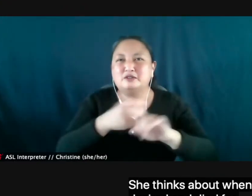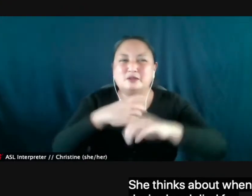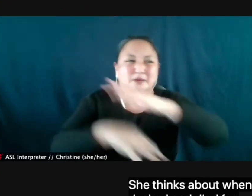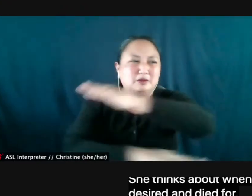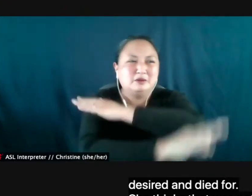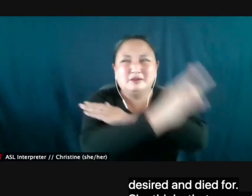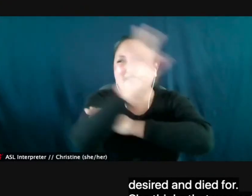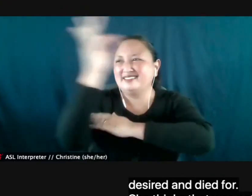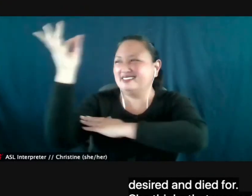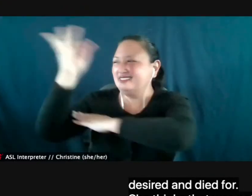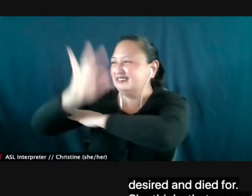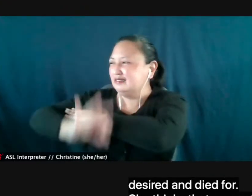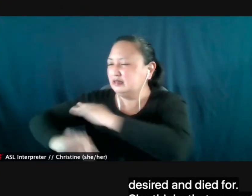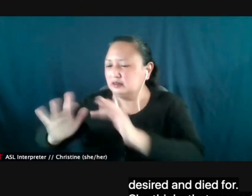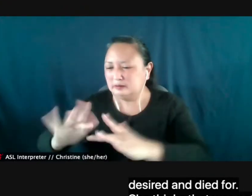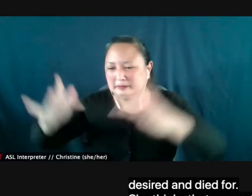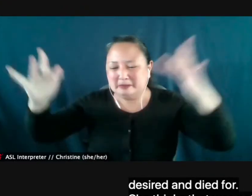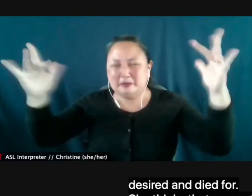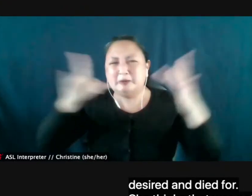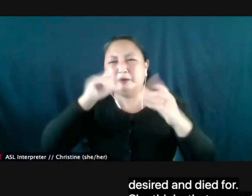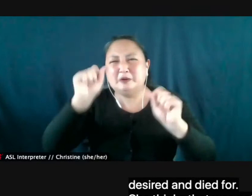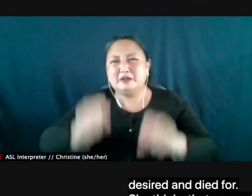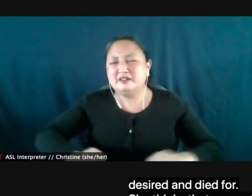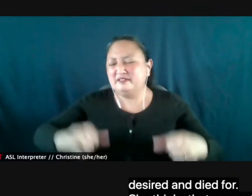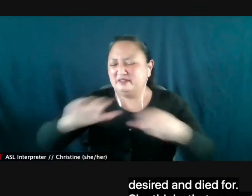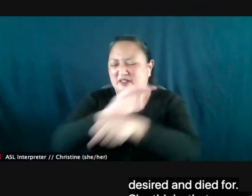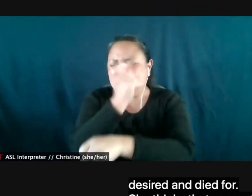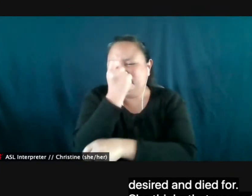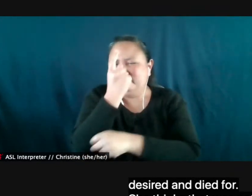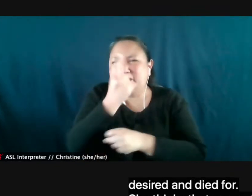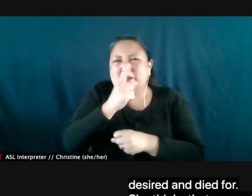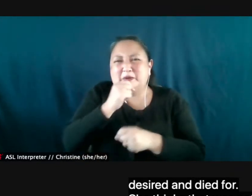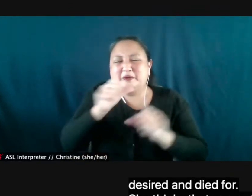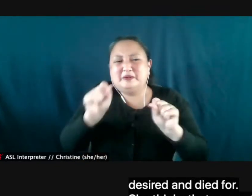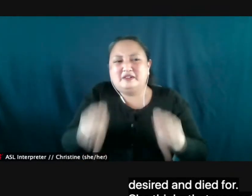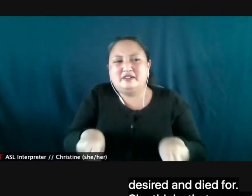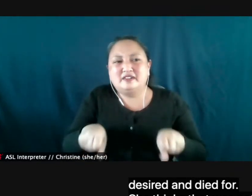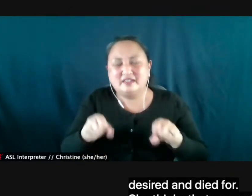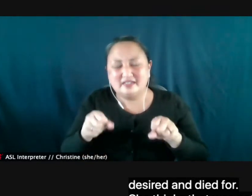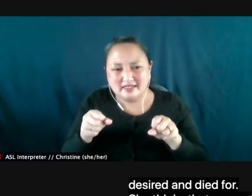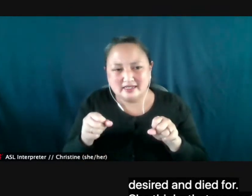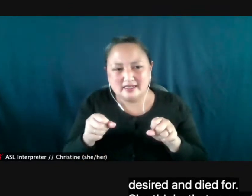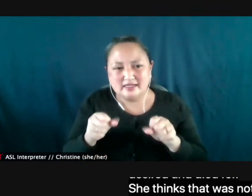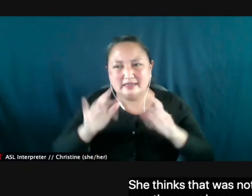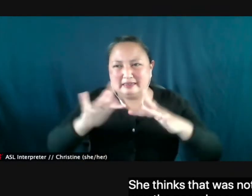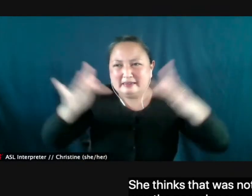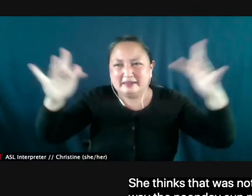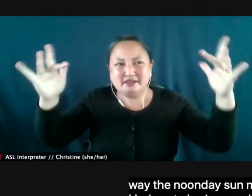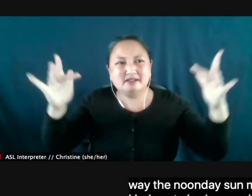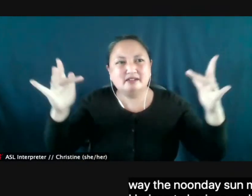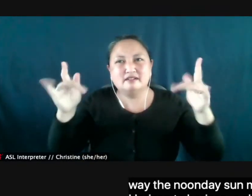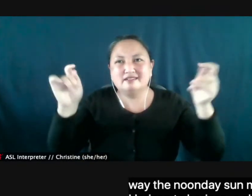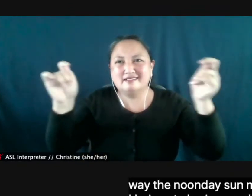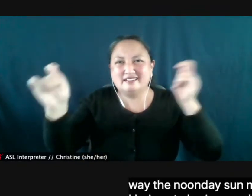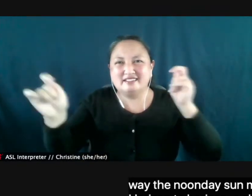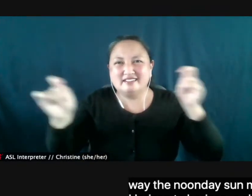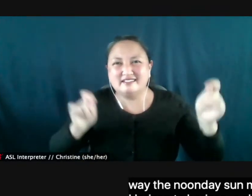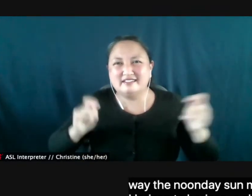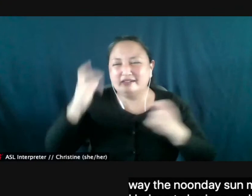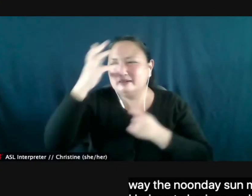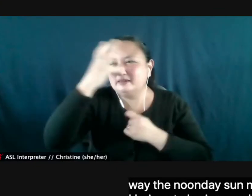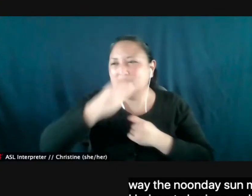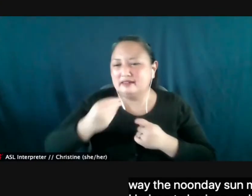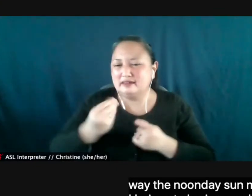shimmer. Who could truly grasp it? The huge and maddening glint, the ever-shifting mirage, the grass